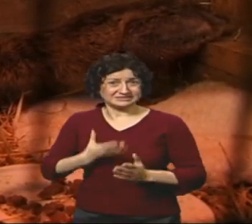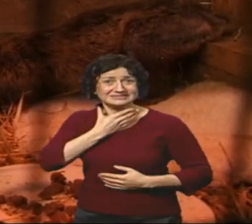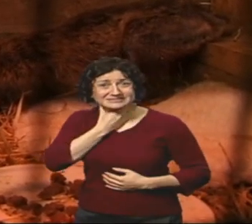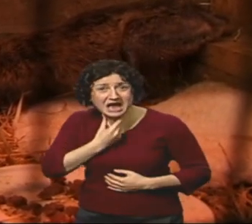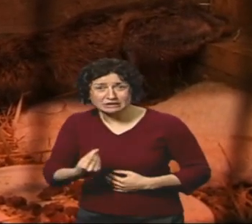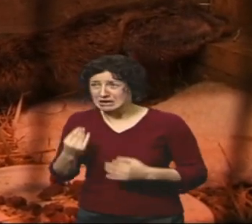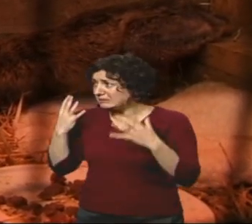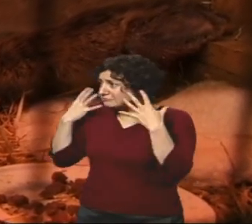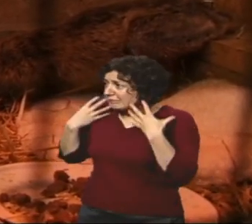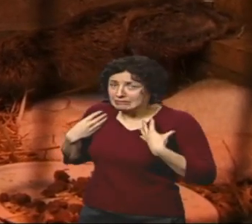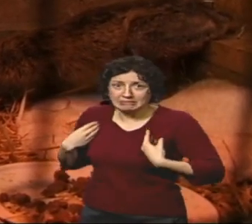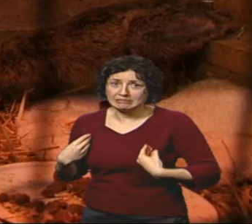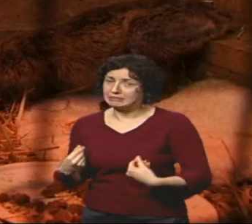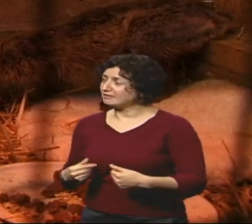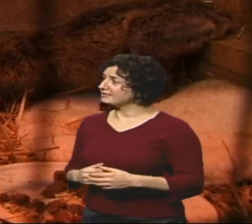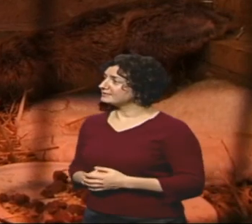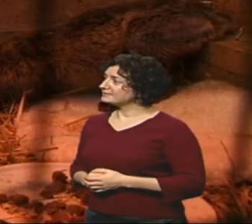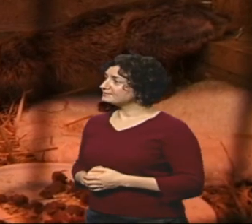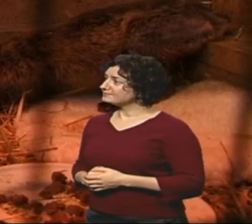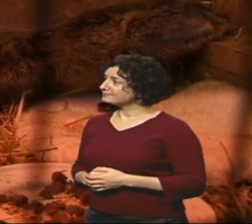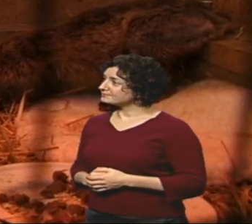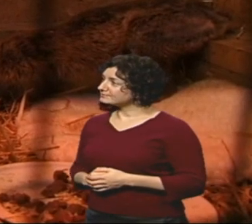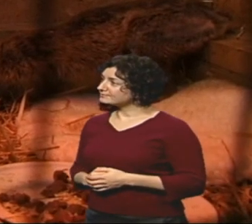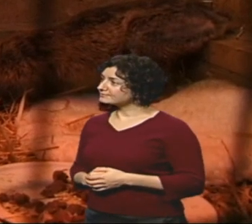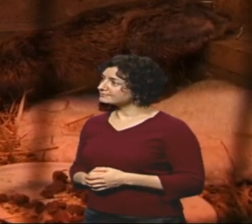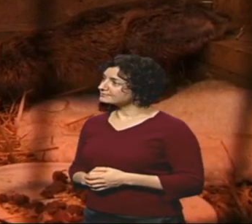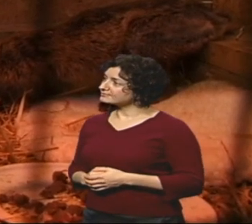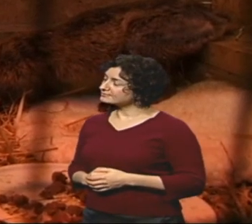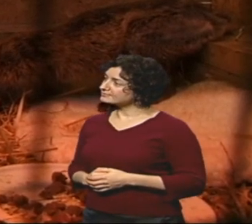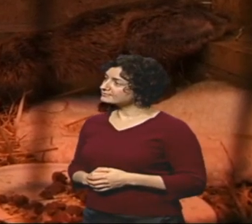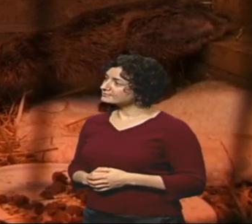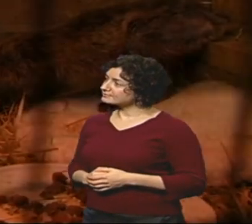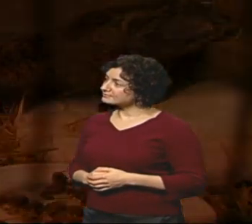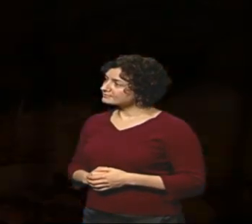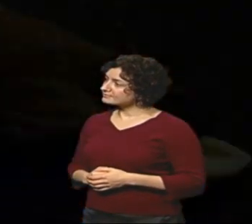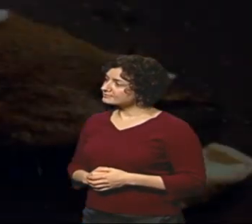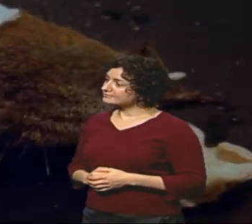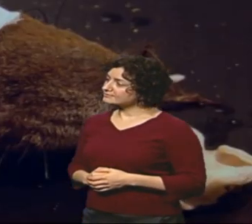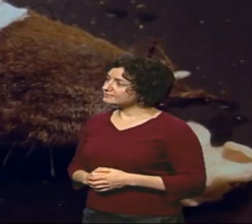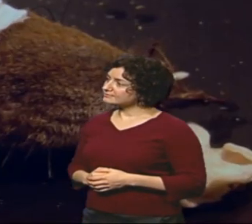on. She's very scared, she's very emaciated, and very dehydrated.